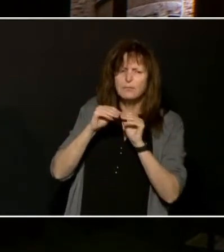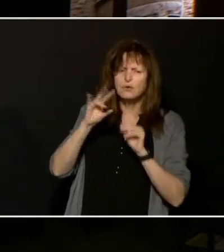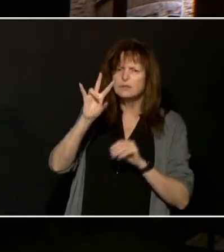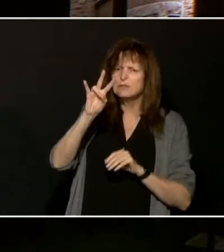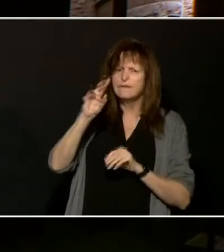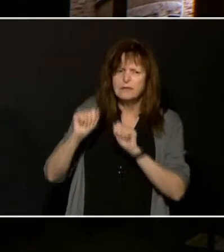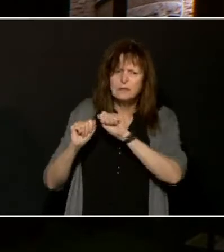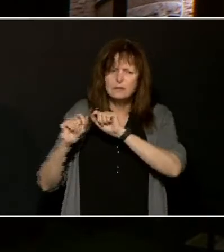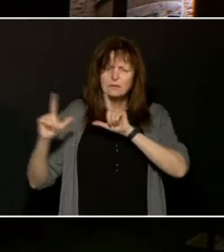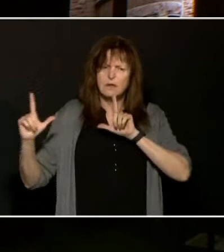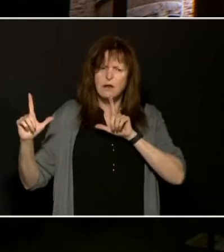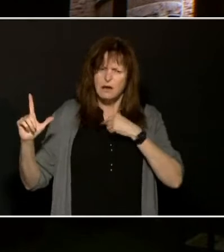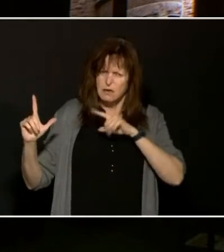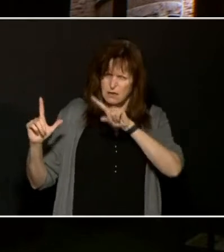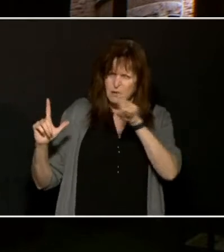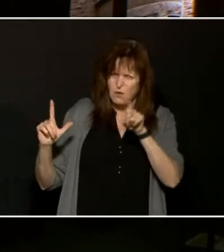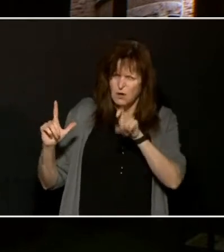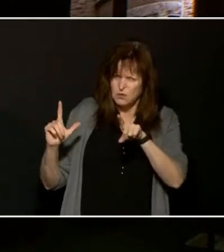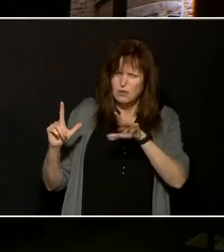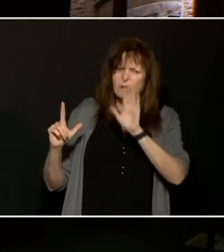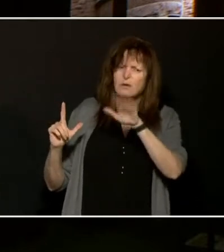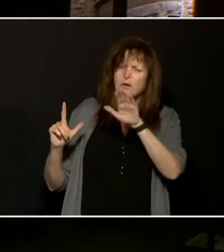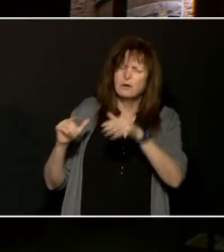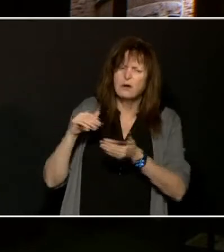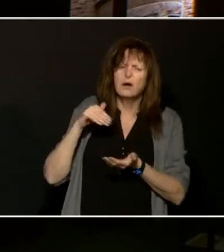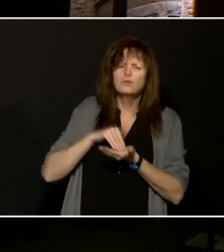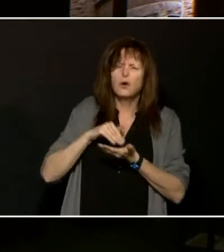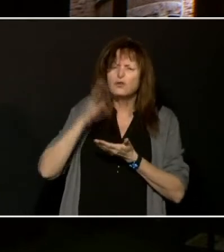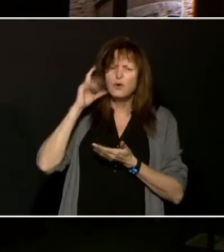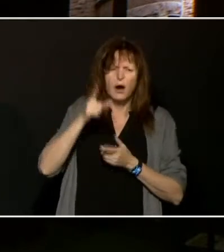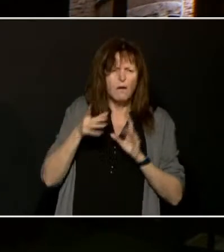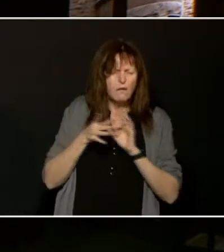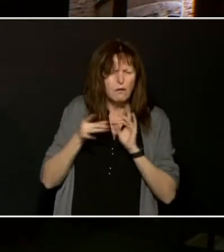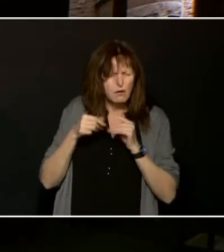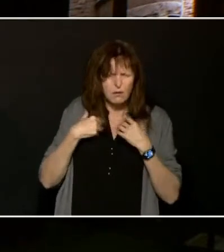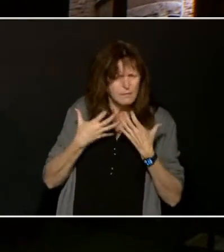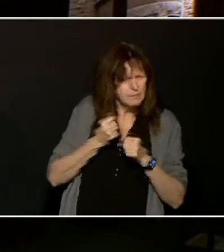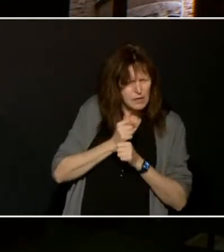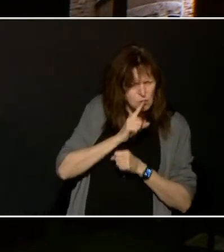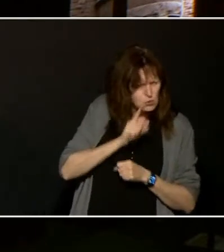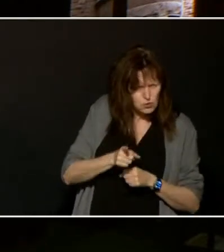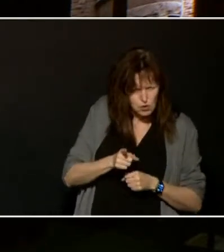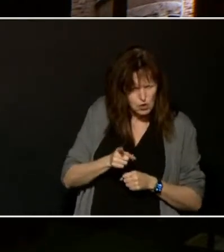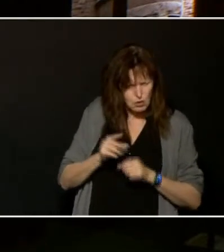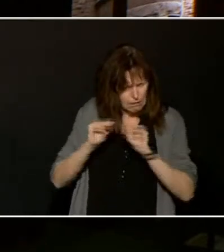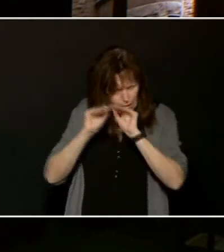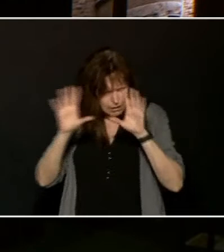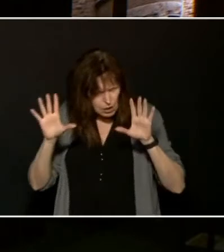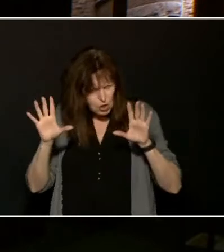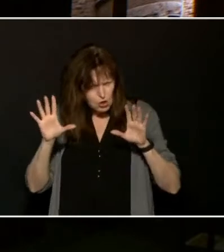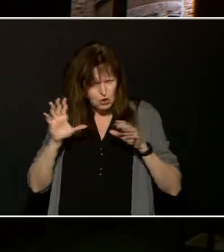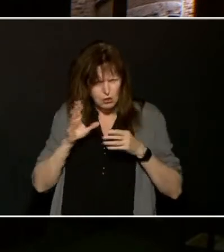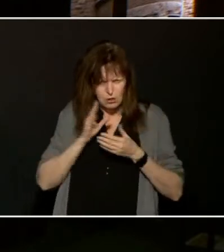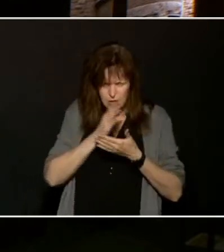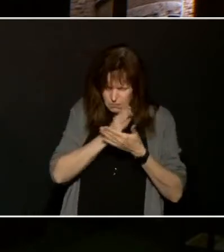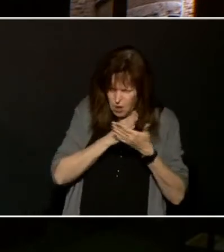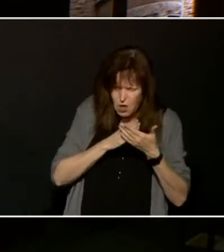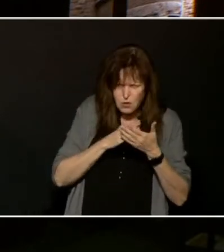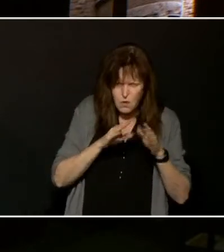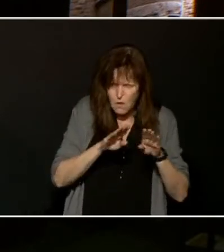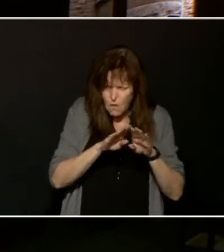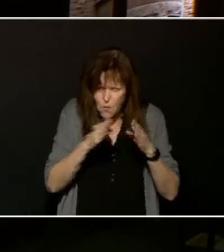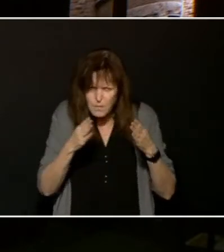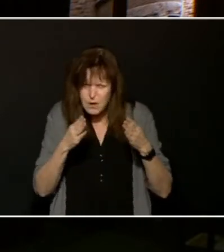Dr. Brown mentioned this. I just want to make sure I've got sort of the definition of partial reopening correct.